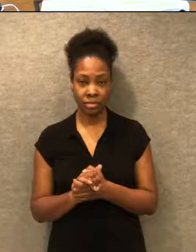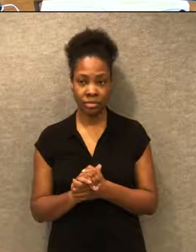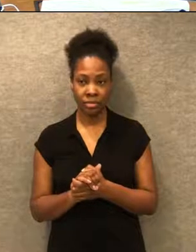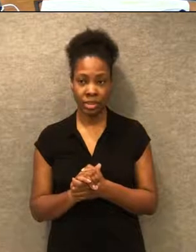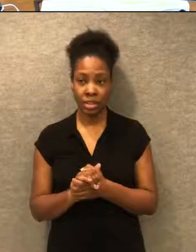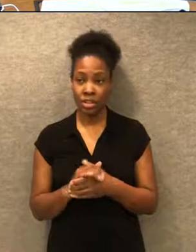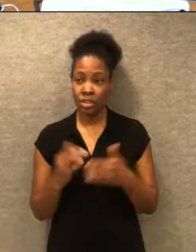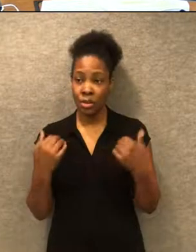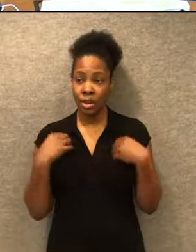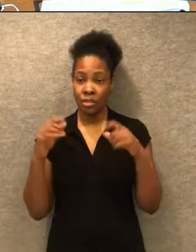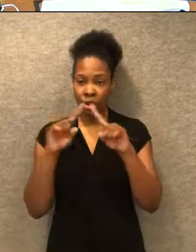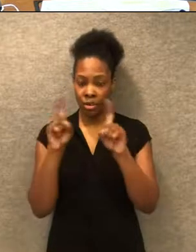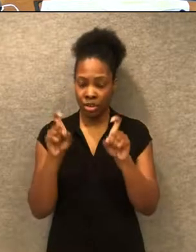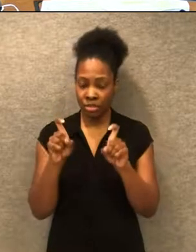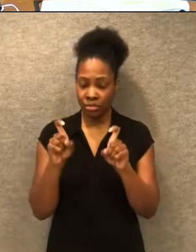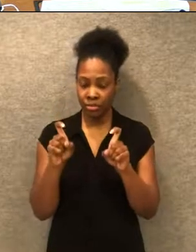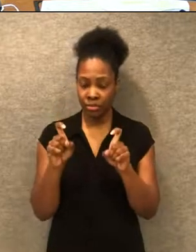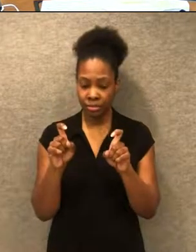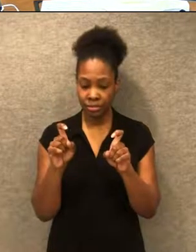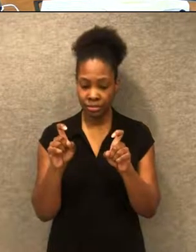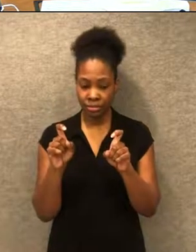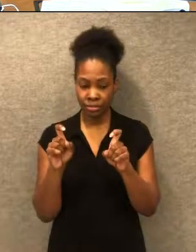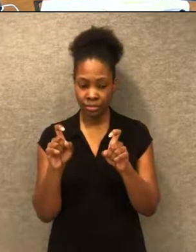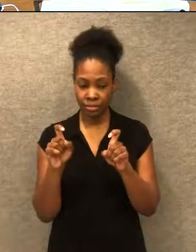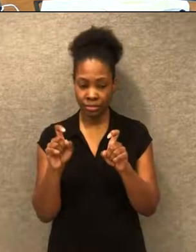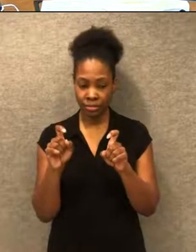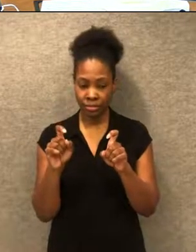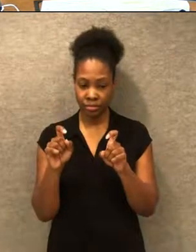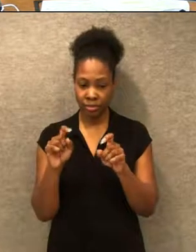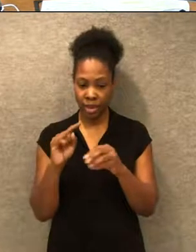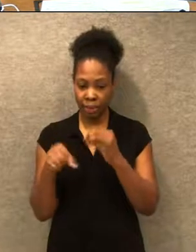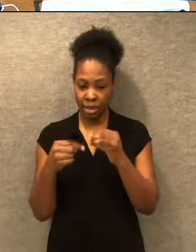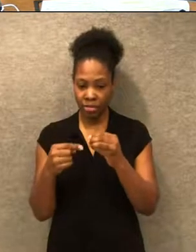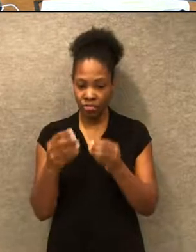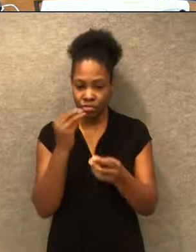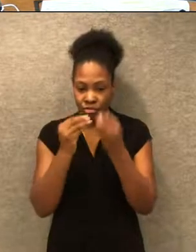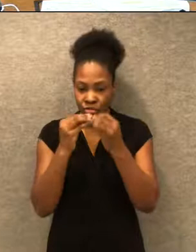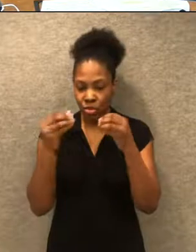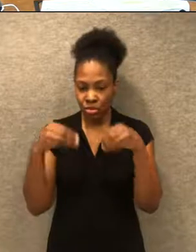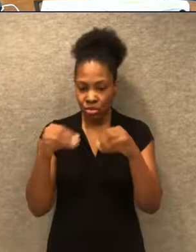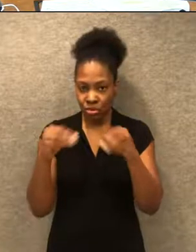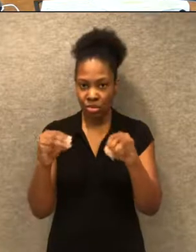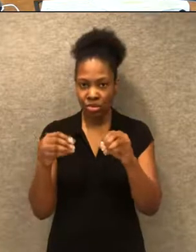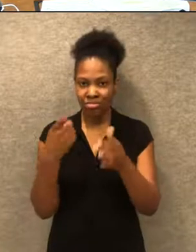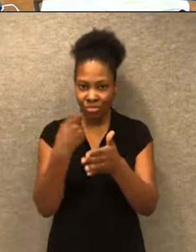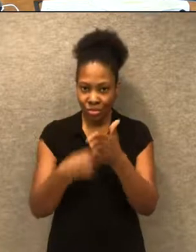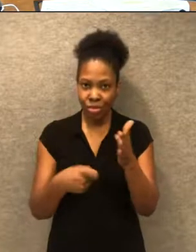And this is a question about the supermarkets and pricing.